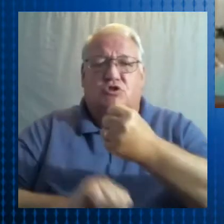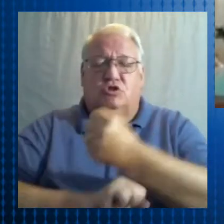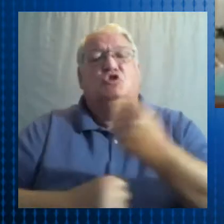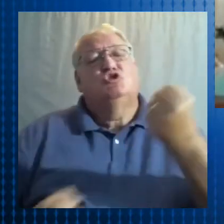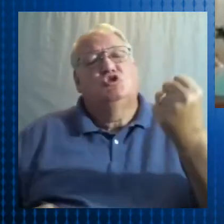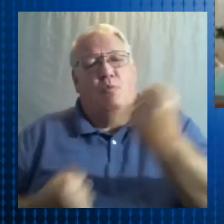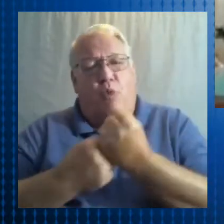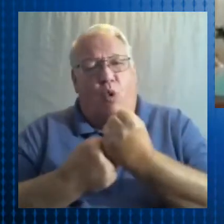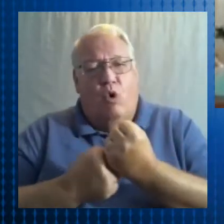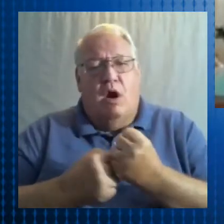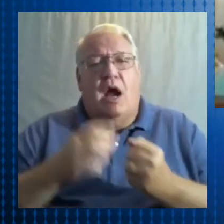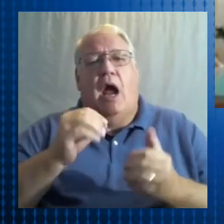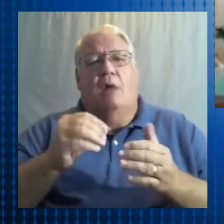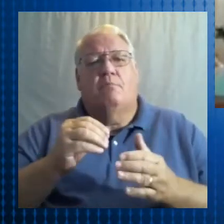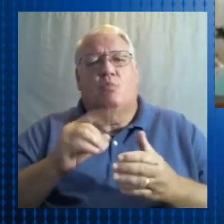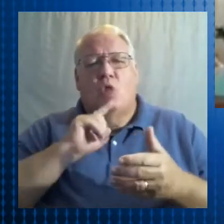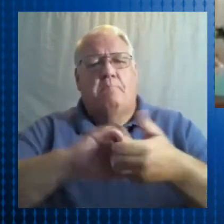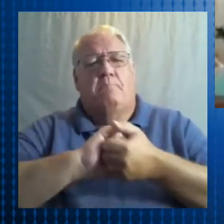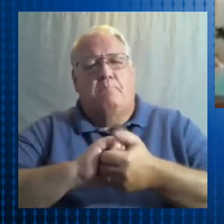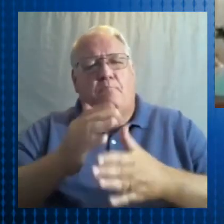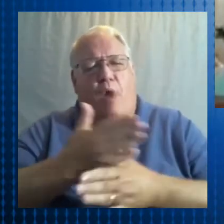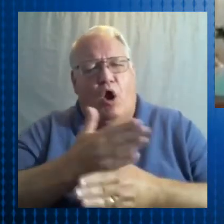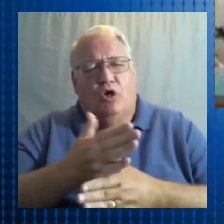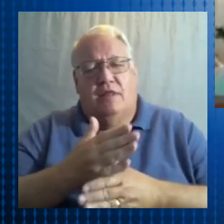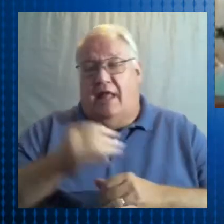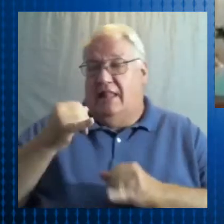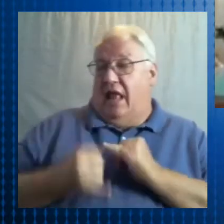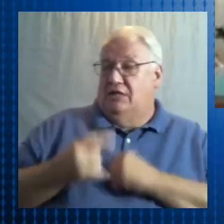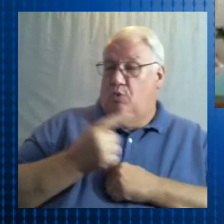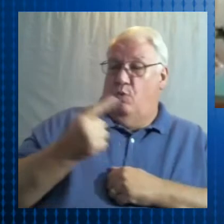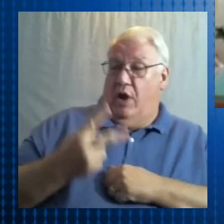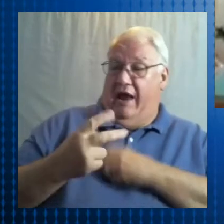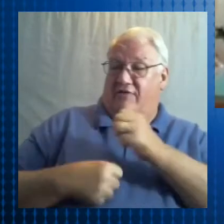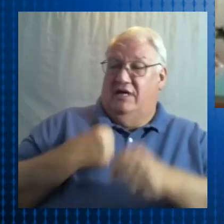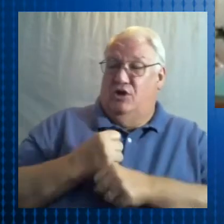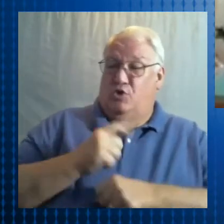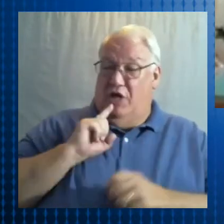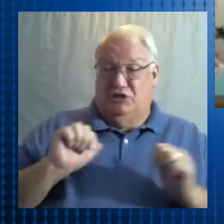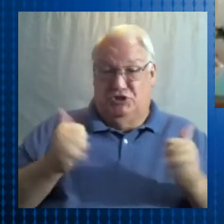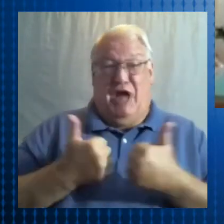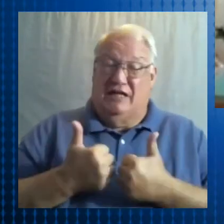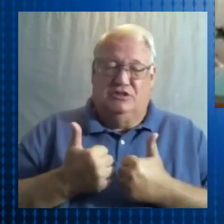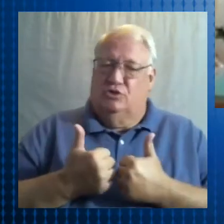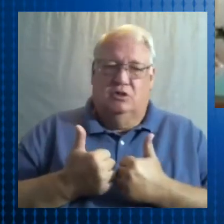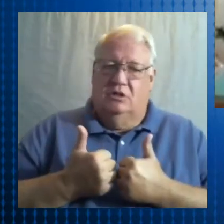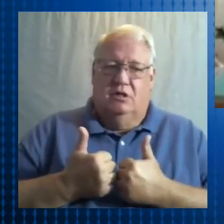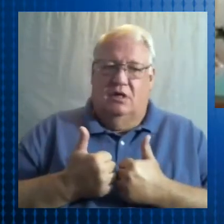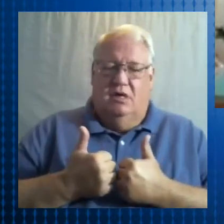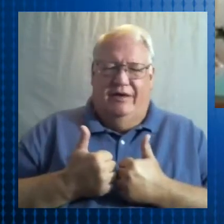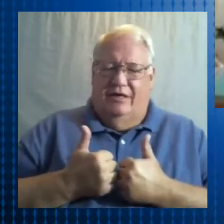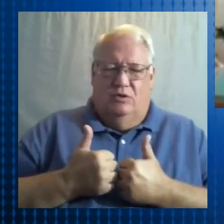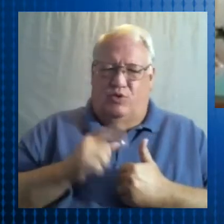and partnership. To say that the past year and a half has been challenging is a gross